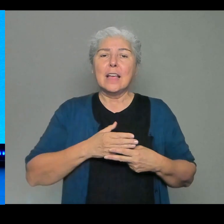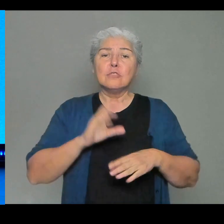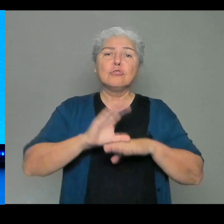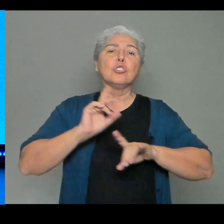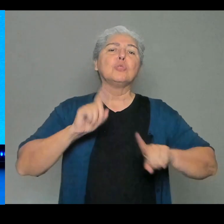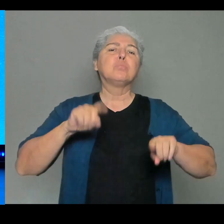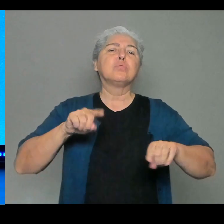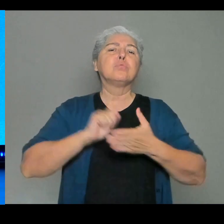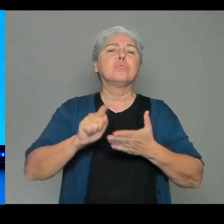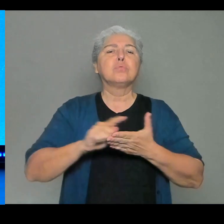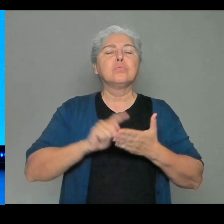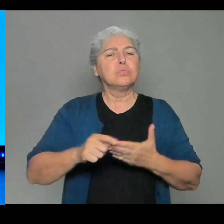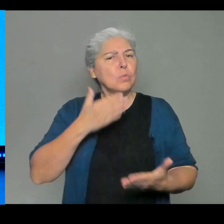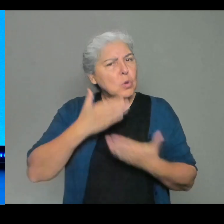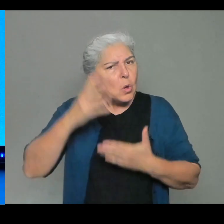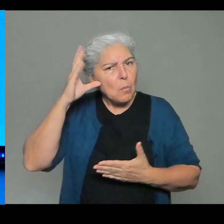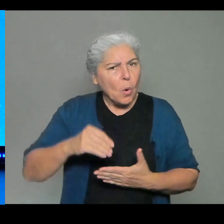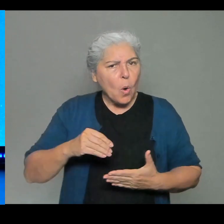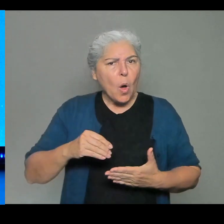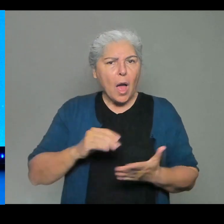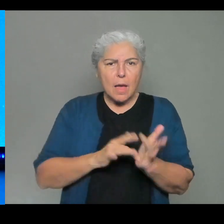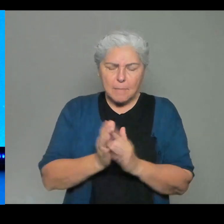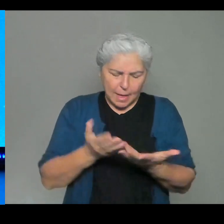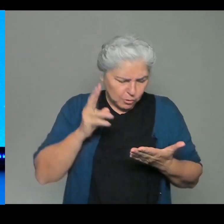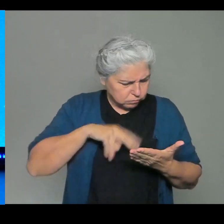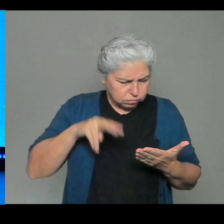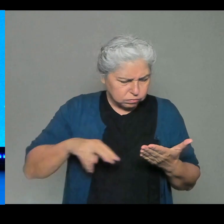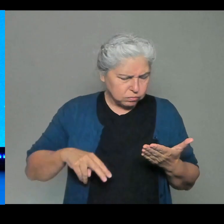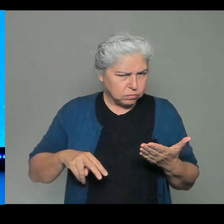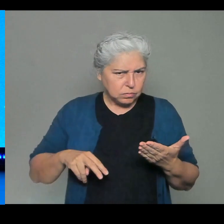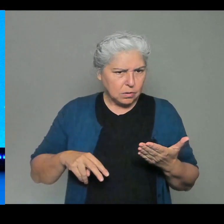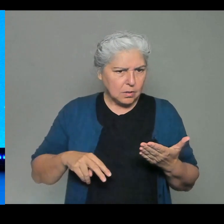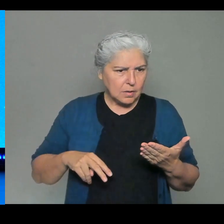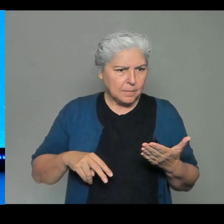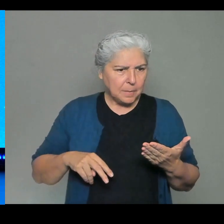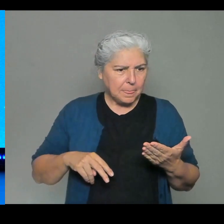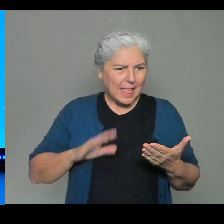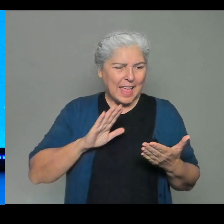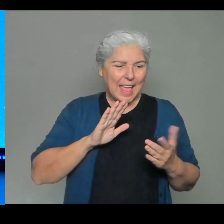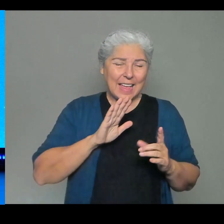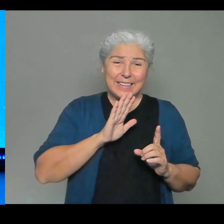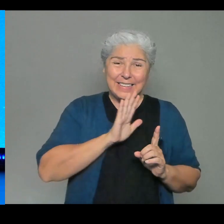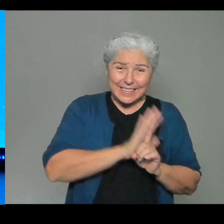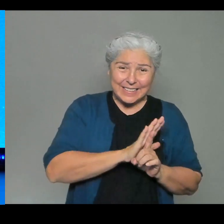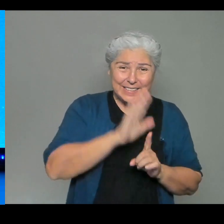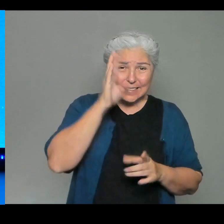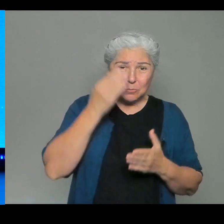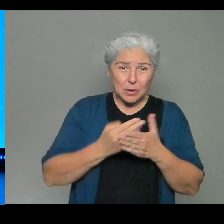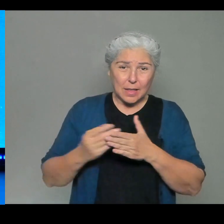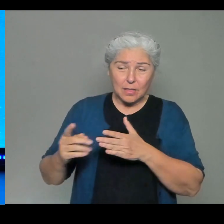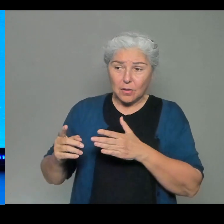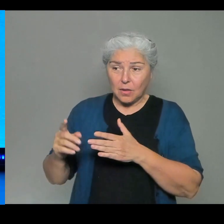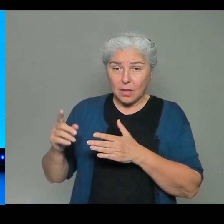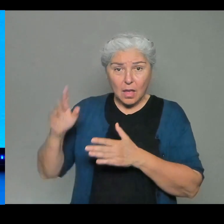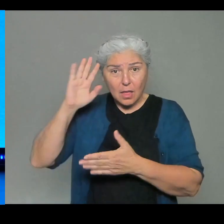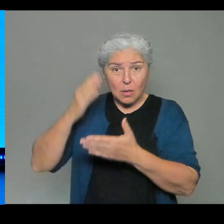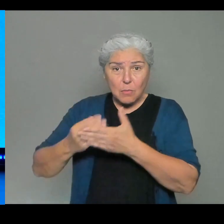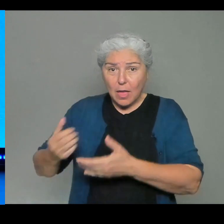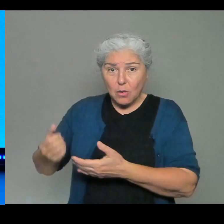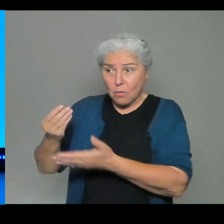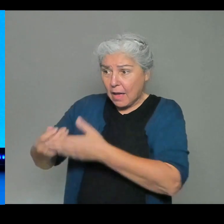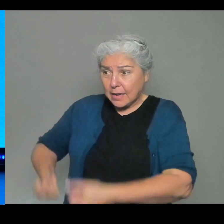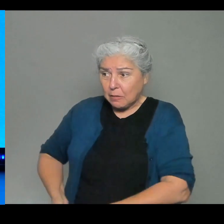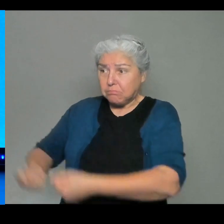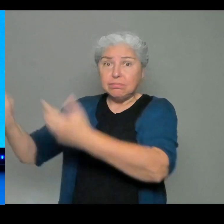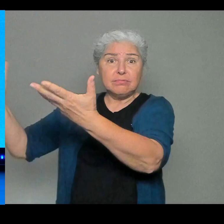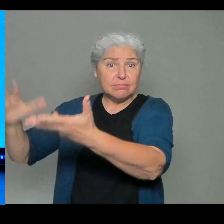church all his life, being a good boy, going every Sunday, got his Bible and his suit, and he's like, and as soon as his son, his brother, who goes out there and jacks